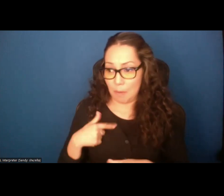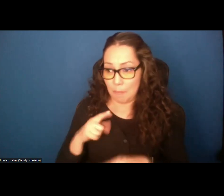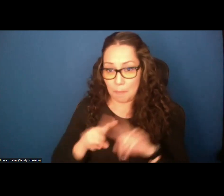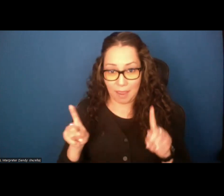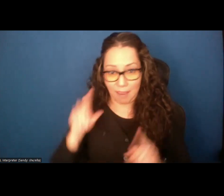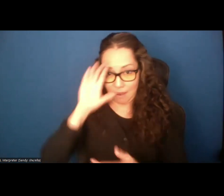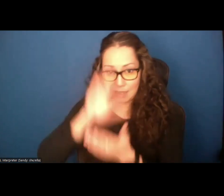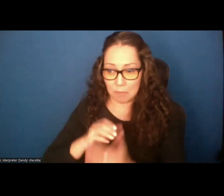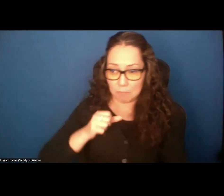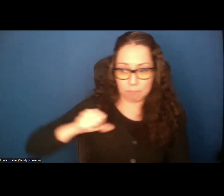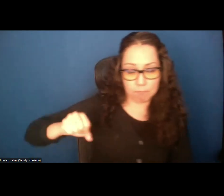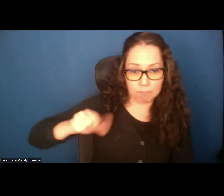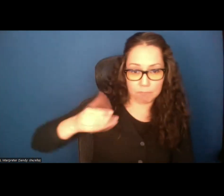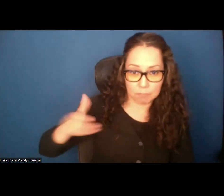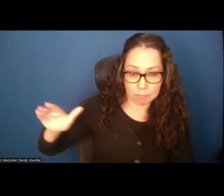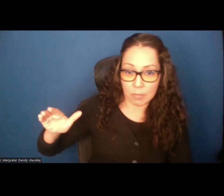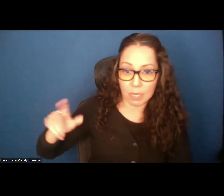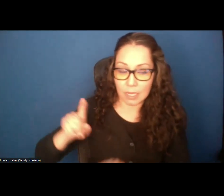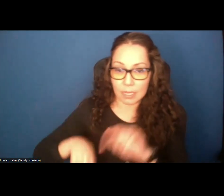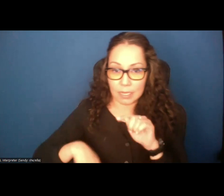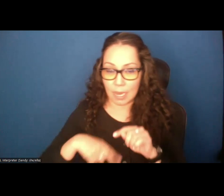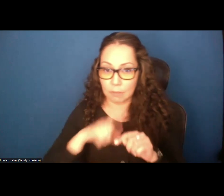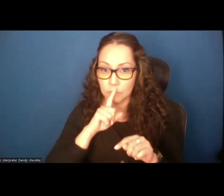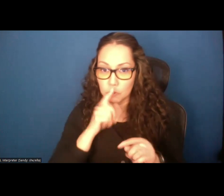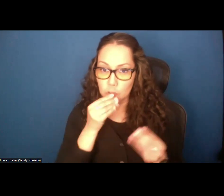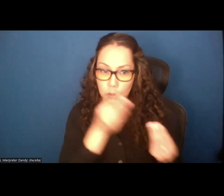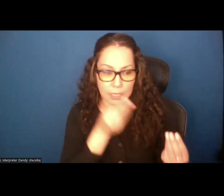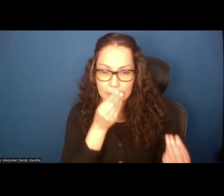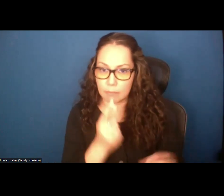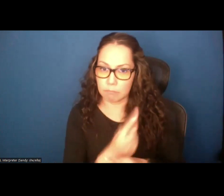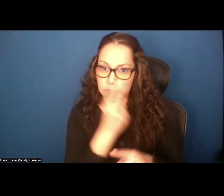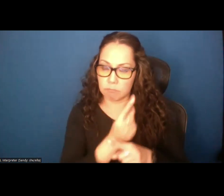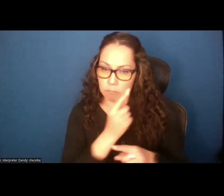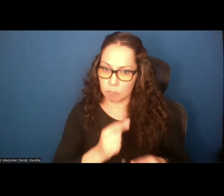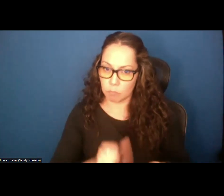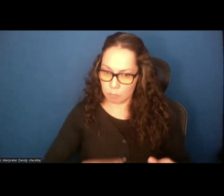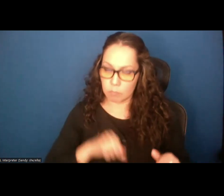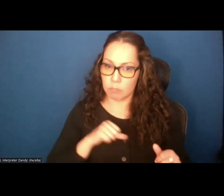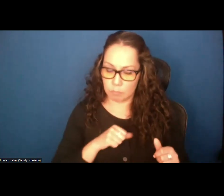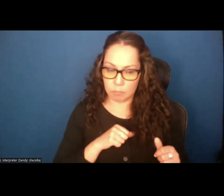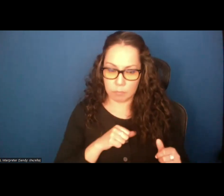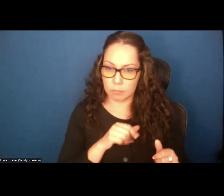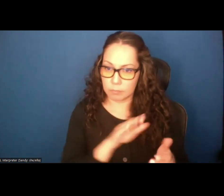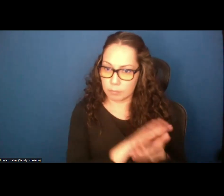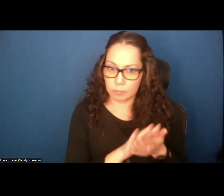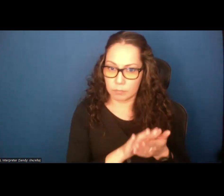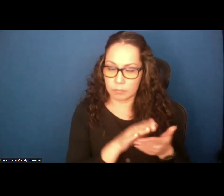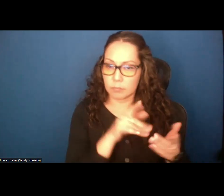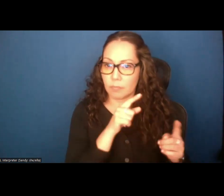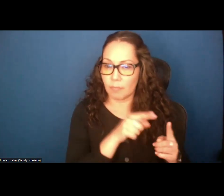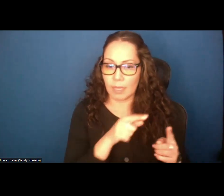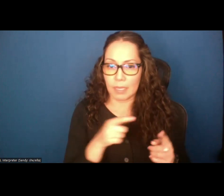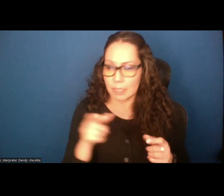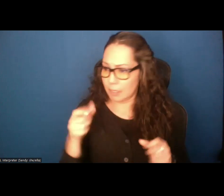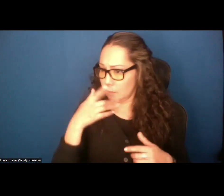wife was able to eat with dignity. Her husband was very willing to wear any level of PPE